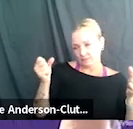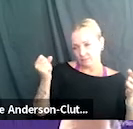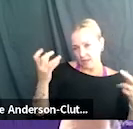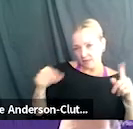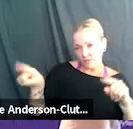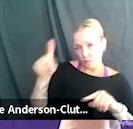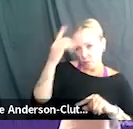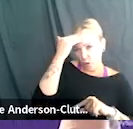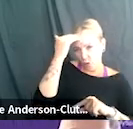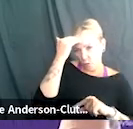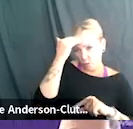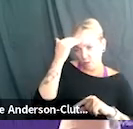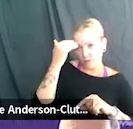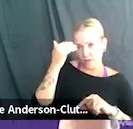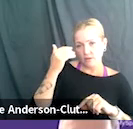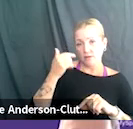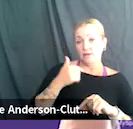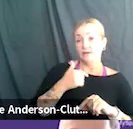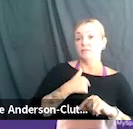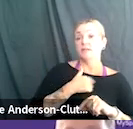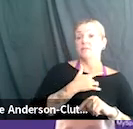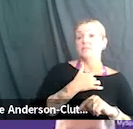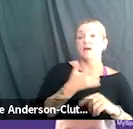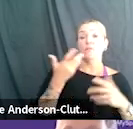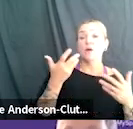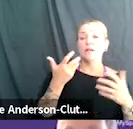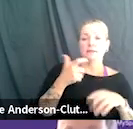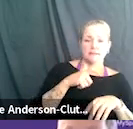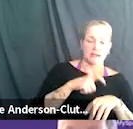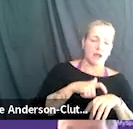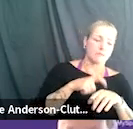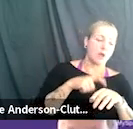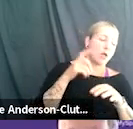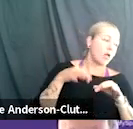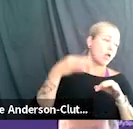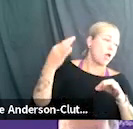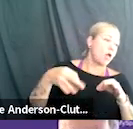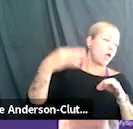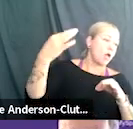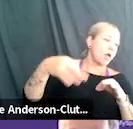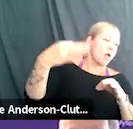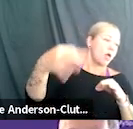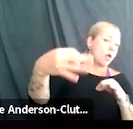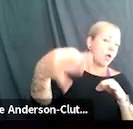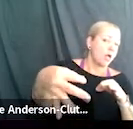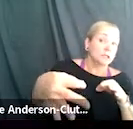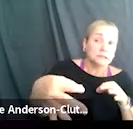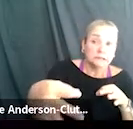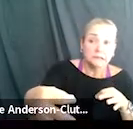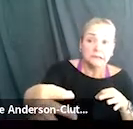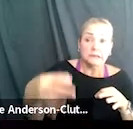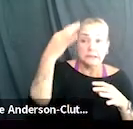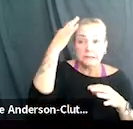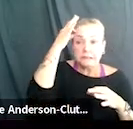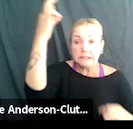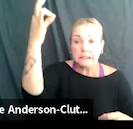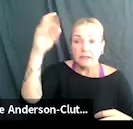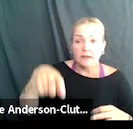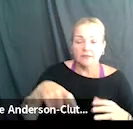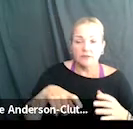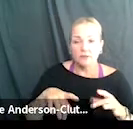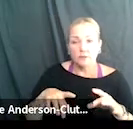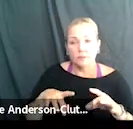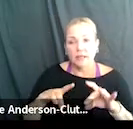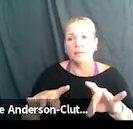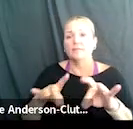reading Lorna Wing's paper at about 3:30 this morning, so I have no idea. I think she does talk about duration. I just, off the top of my head, I can't recall